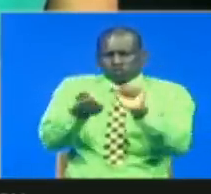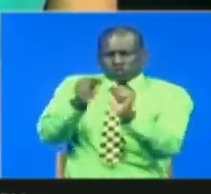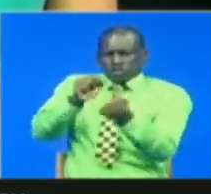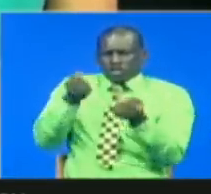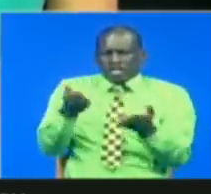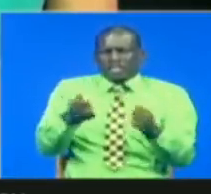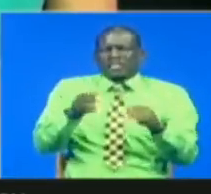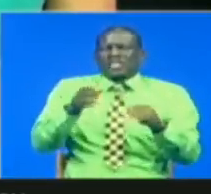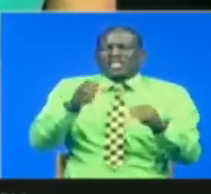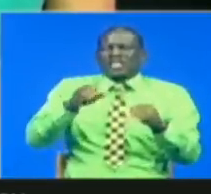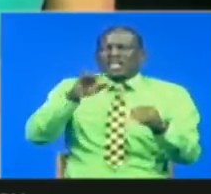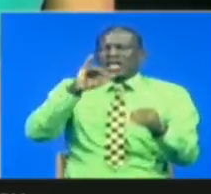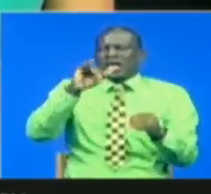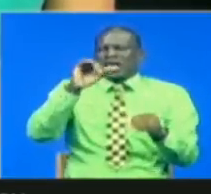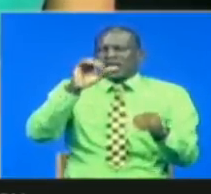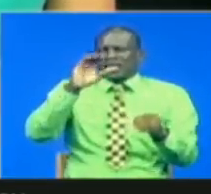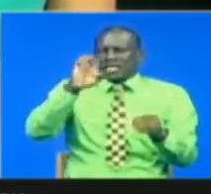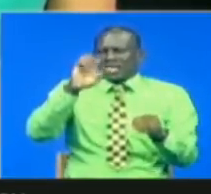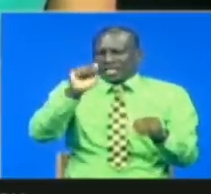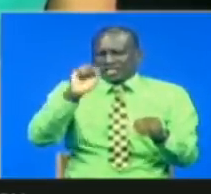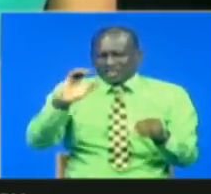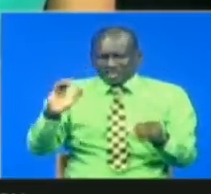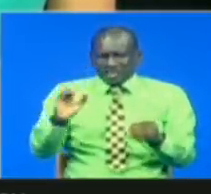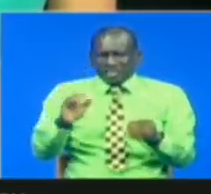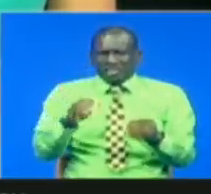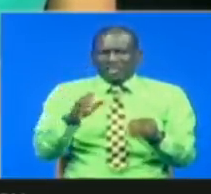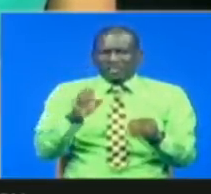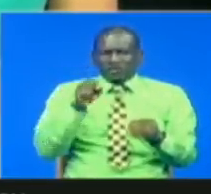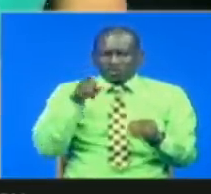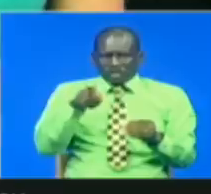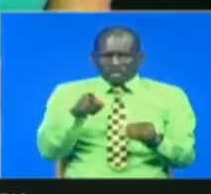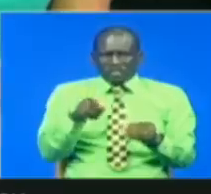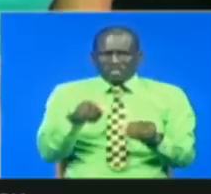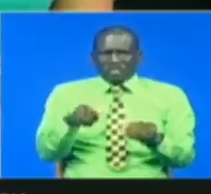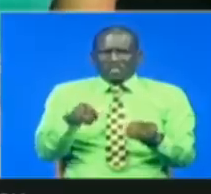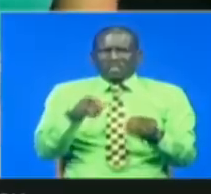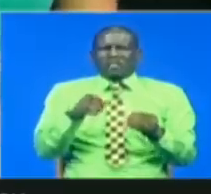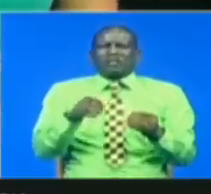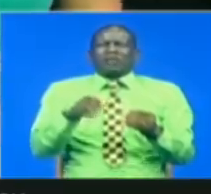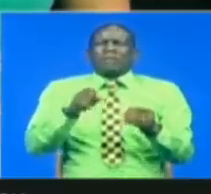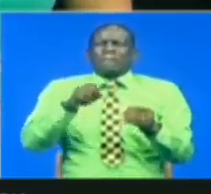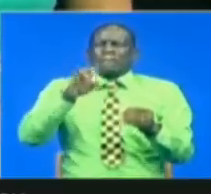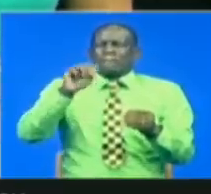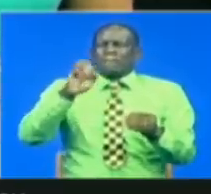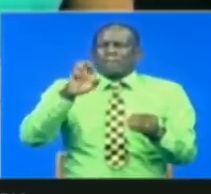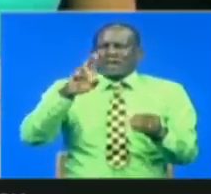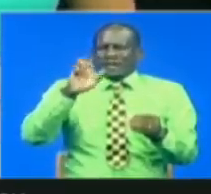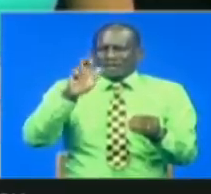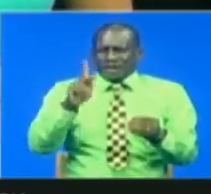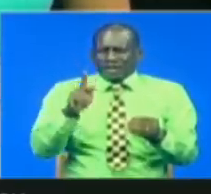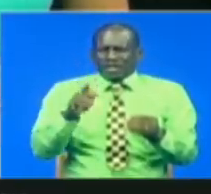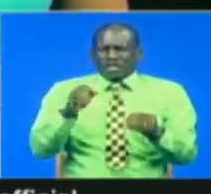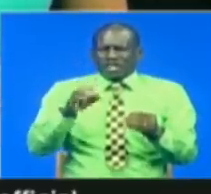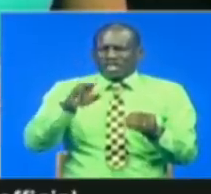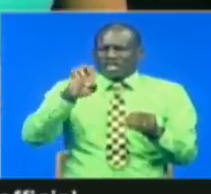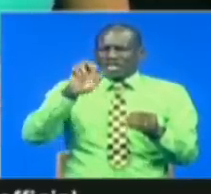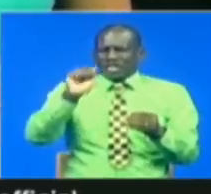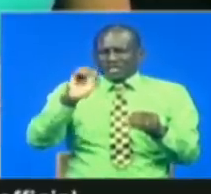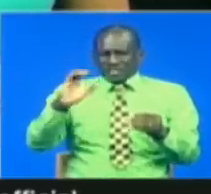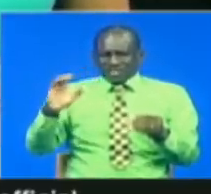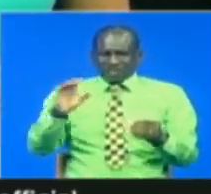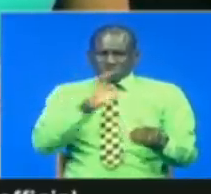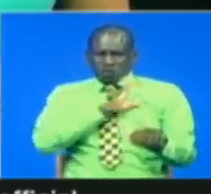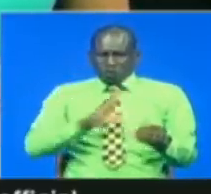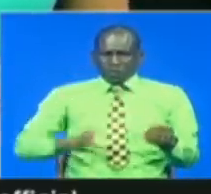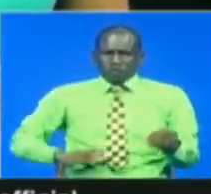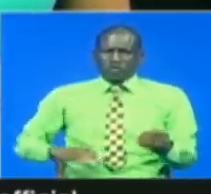at Integrity Center. While securing convictions will be top on his agenda, Mubarak, in his plans for the Ethics and Anti-Corruption Commission,